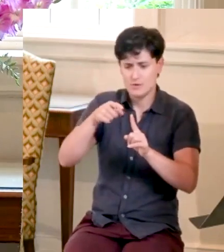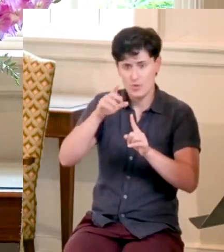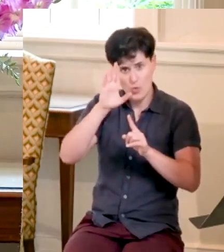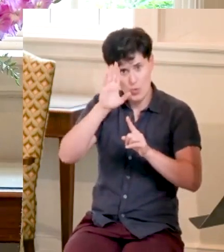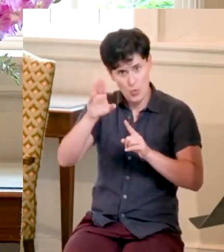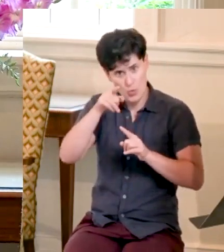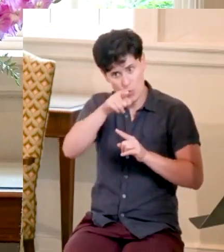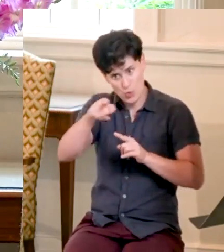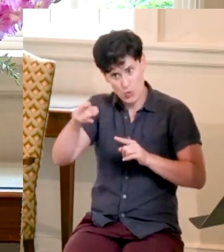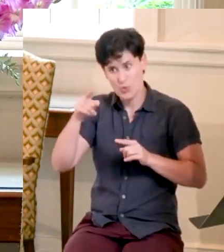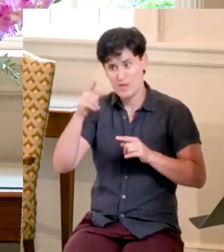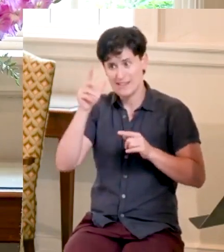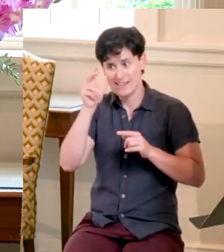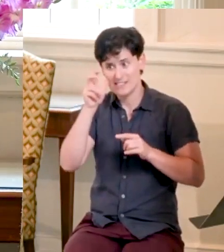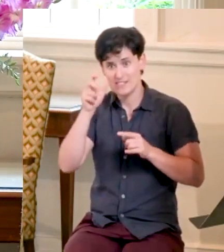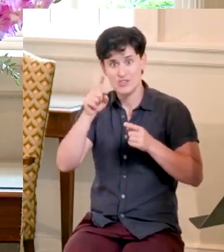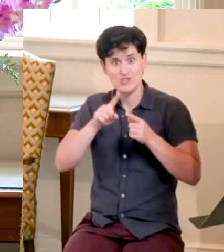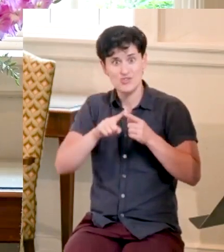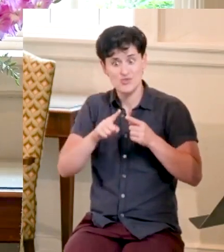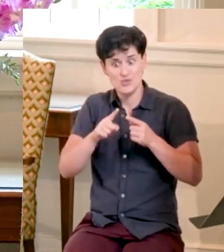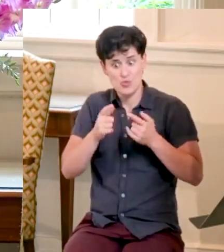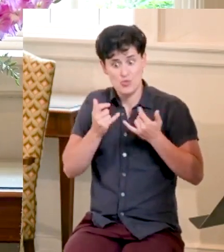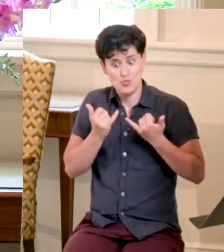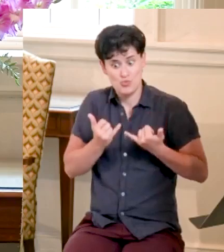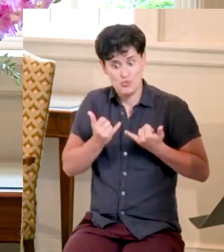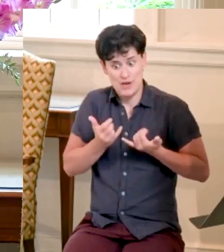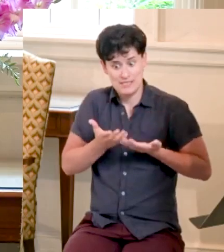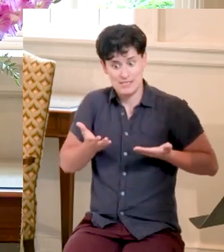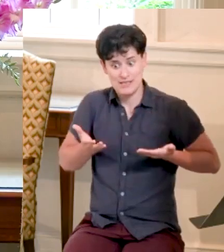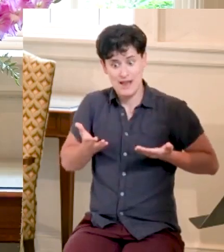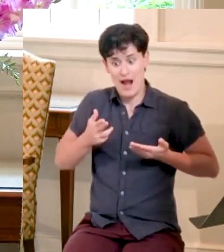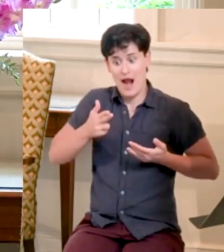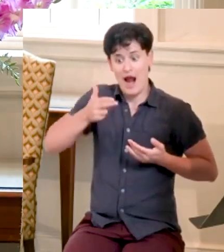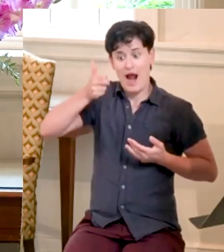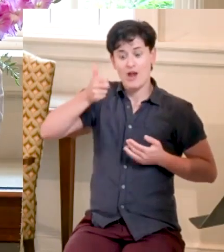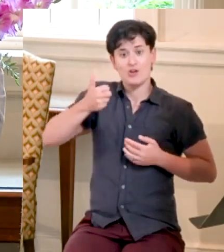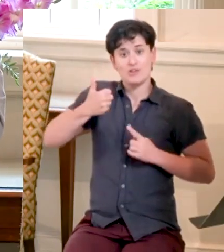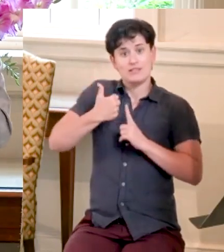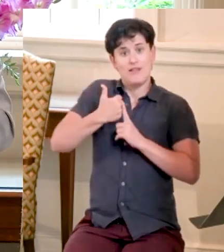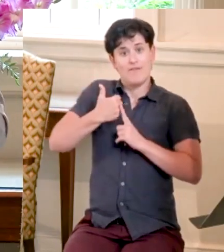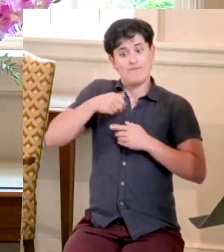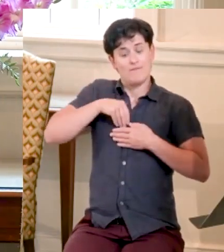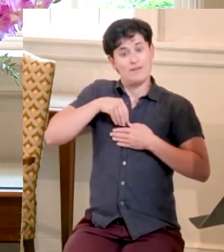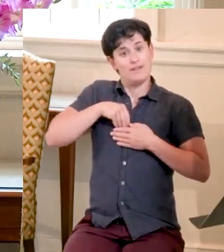very present higher self within?